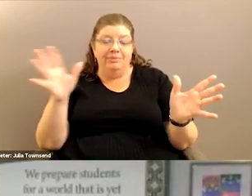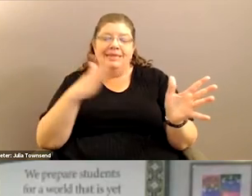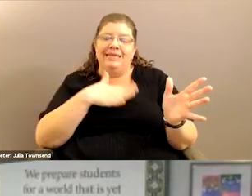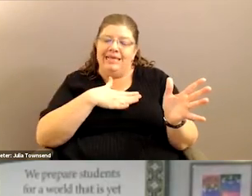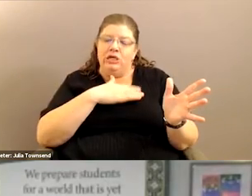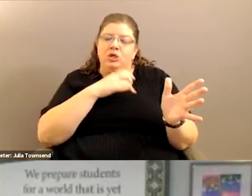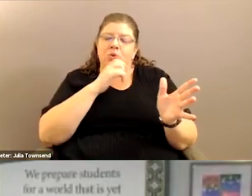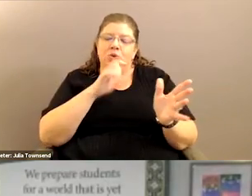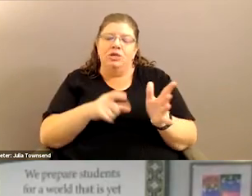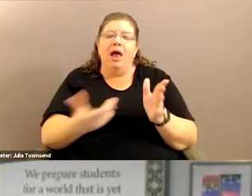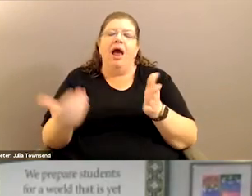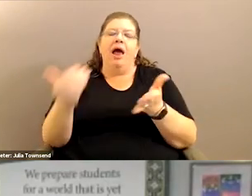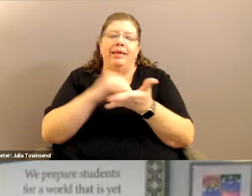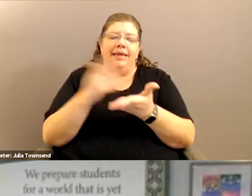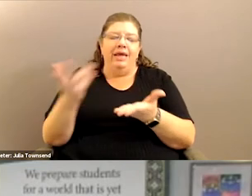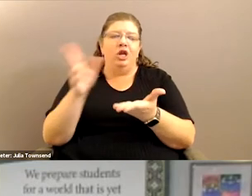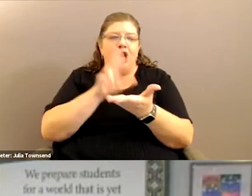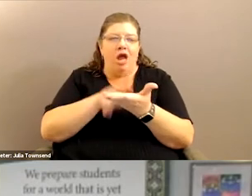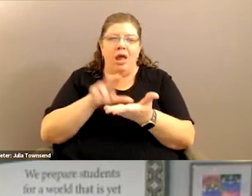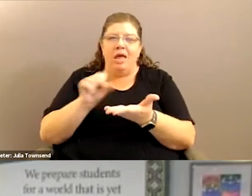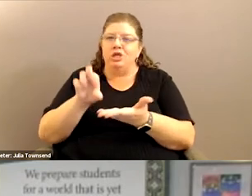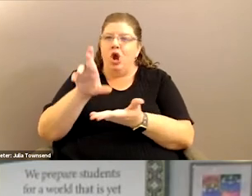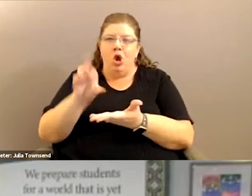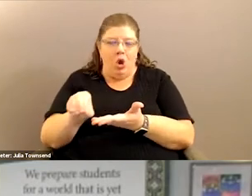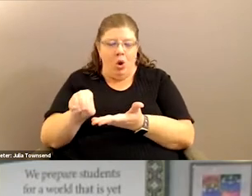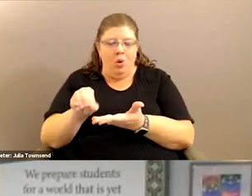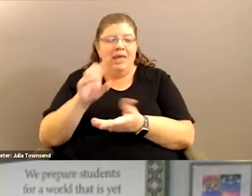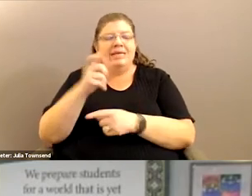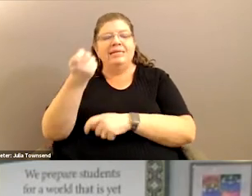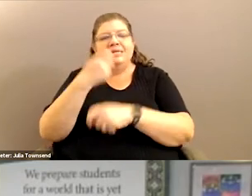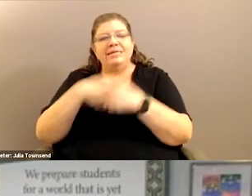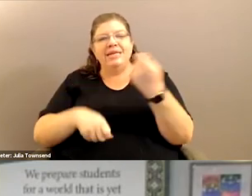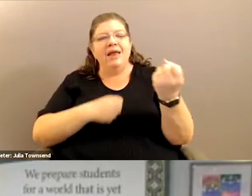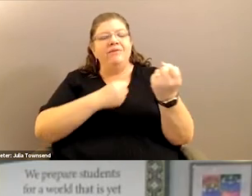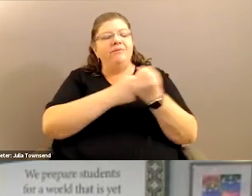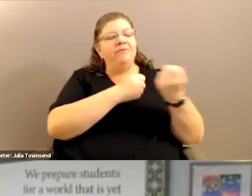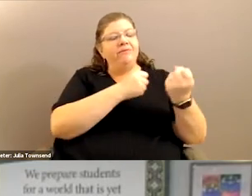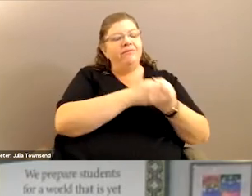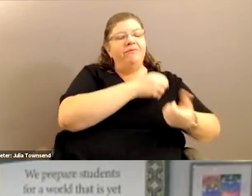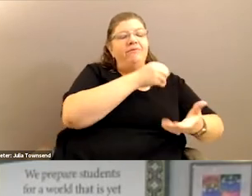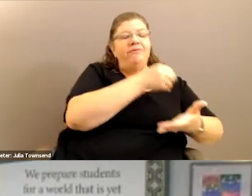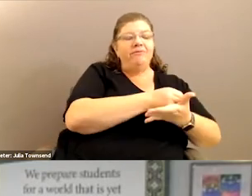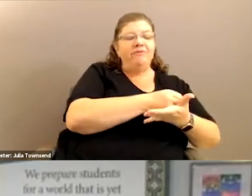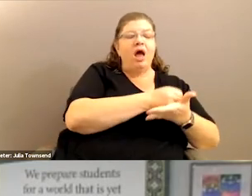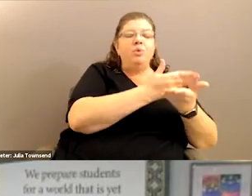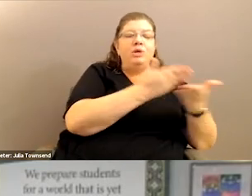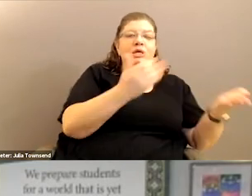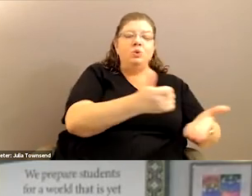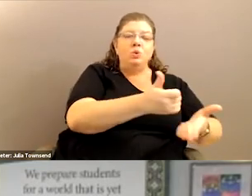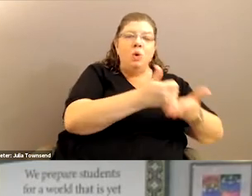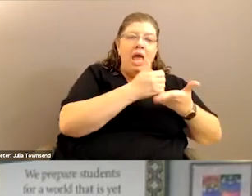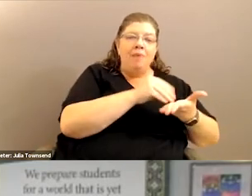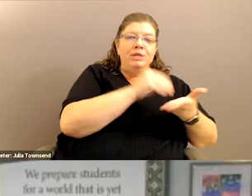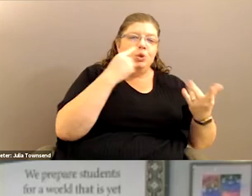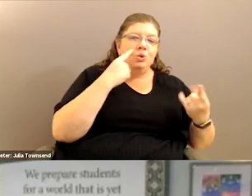sro contract and instead fund resources that will help students thrive thank you for your time